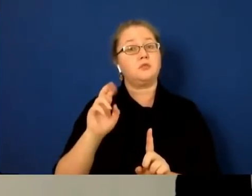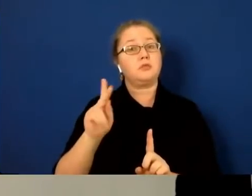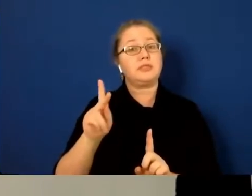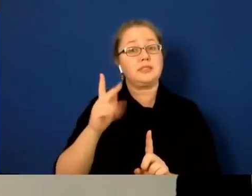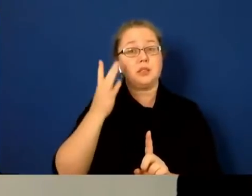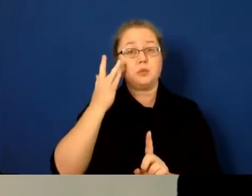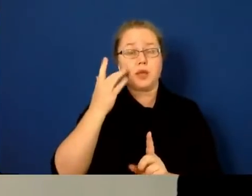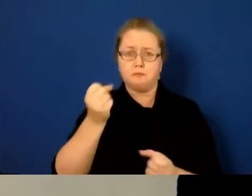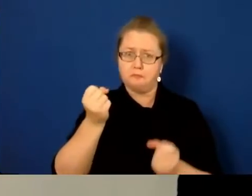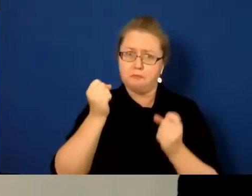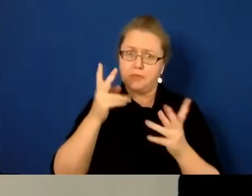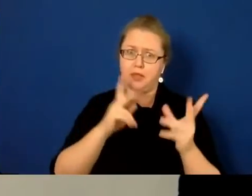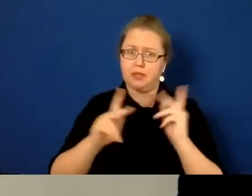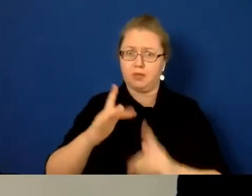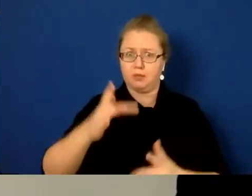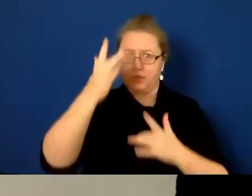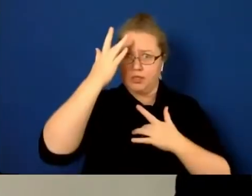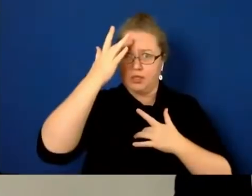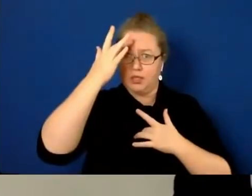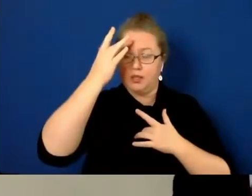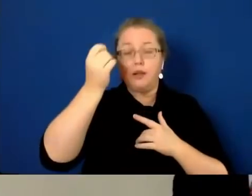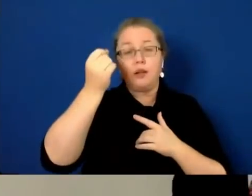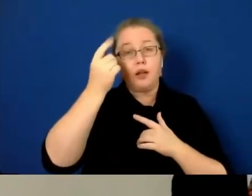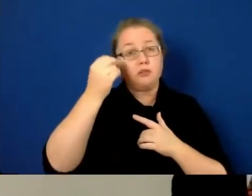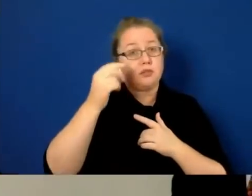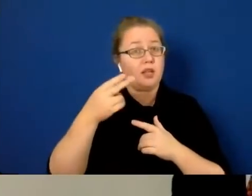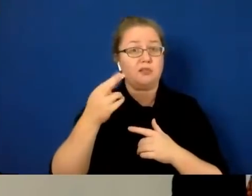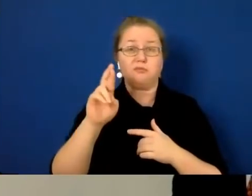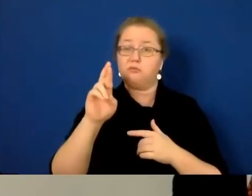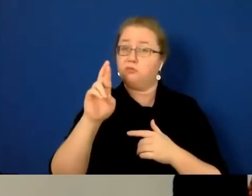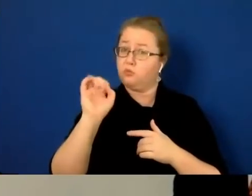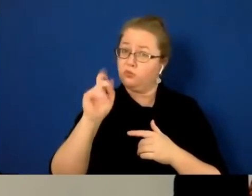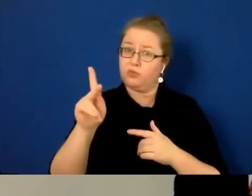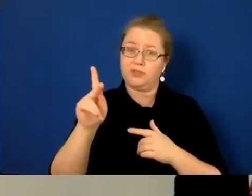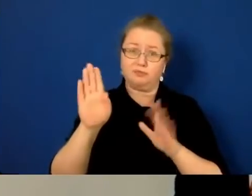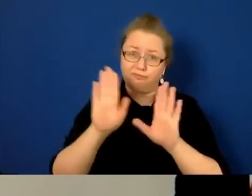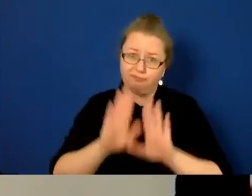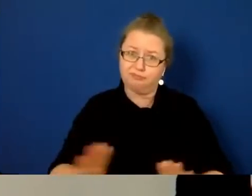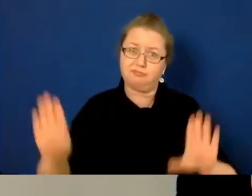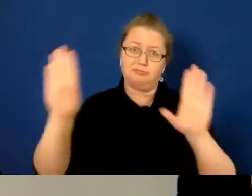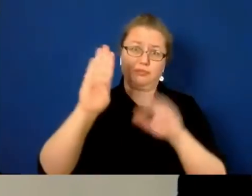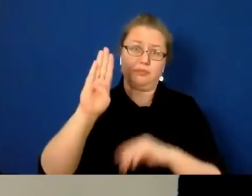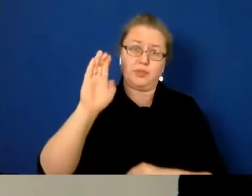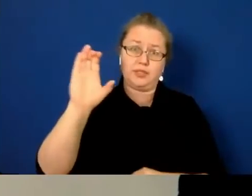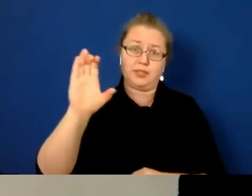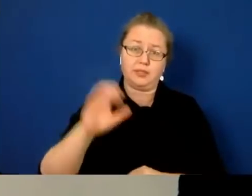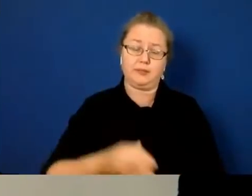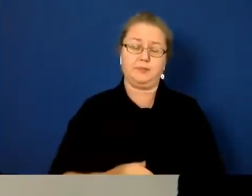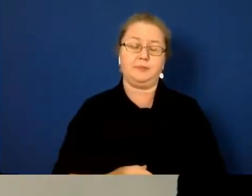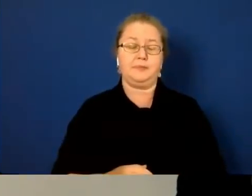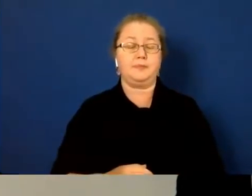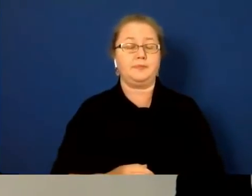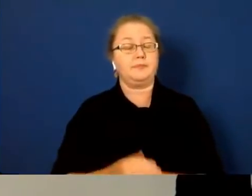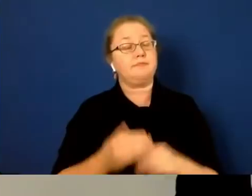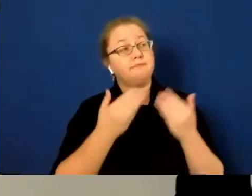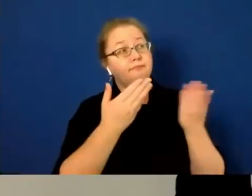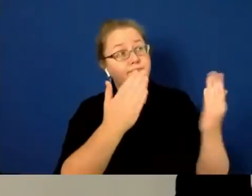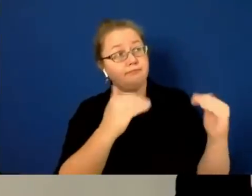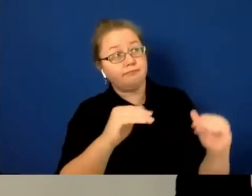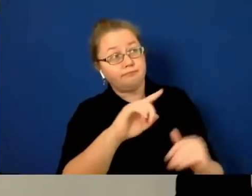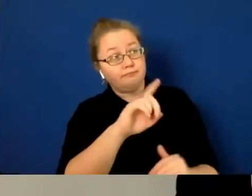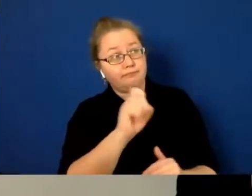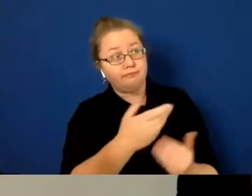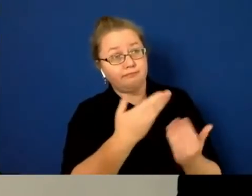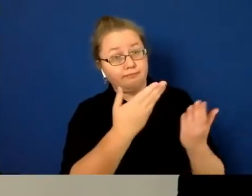to celebrations of life or go to have weddings or birthdays with family members and friends in other places in the